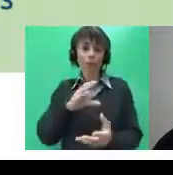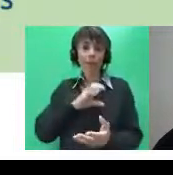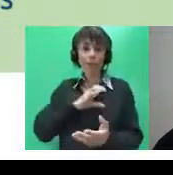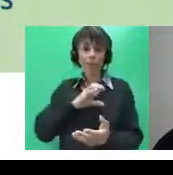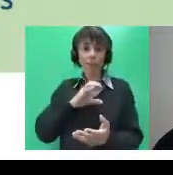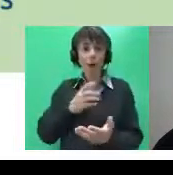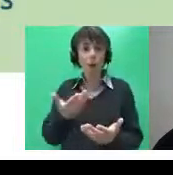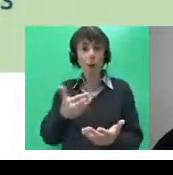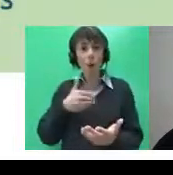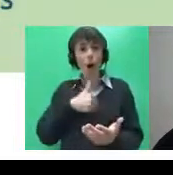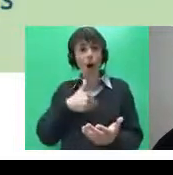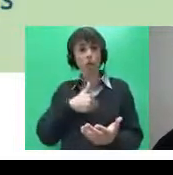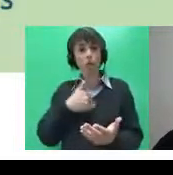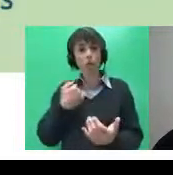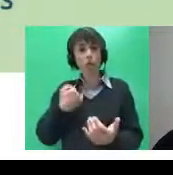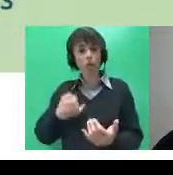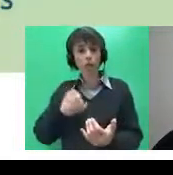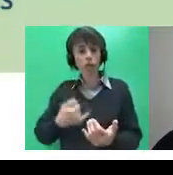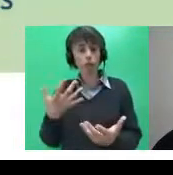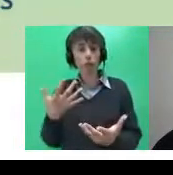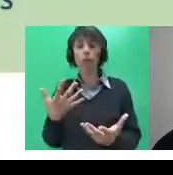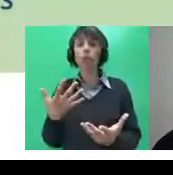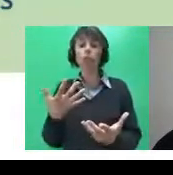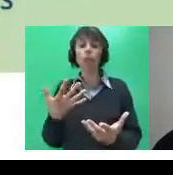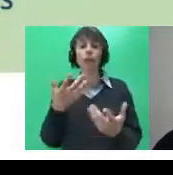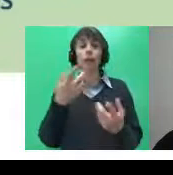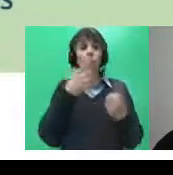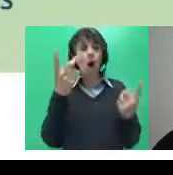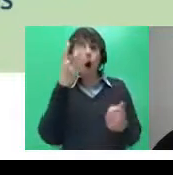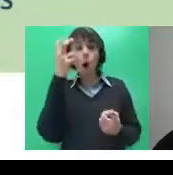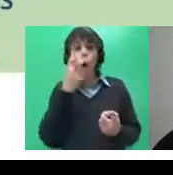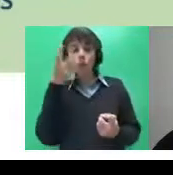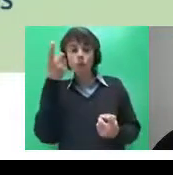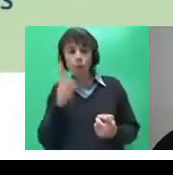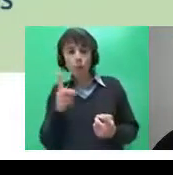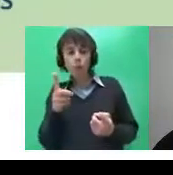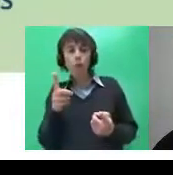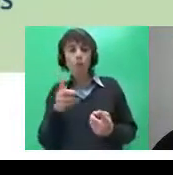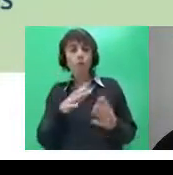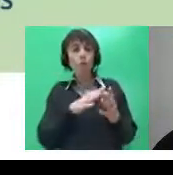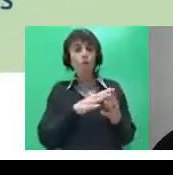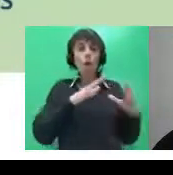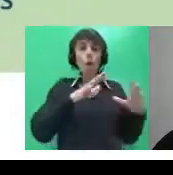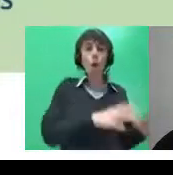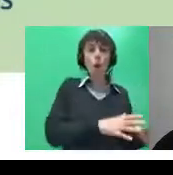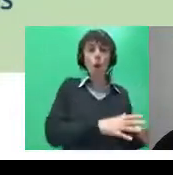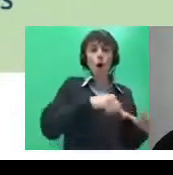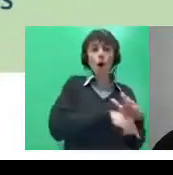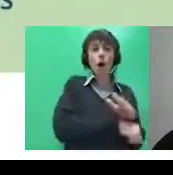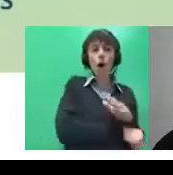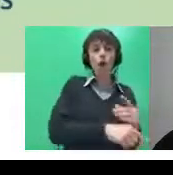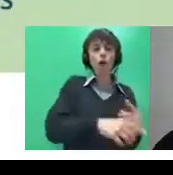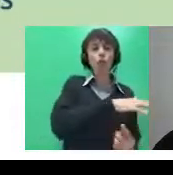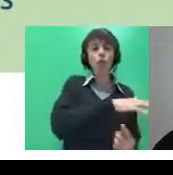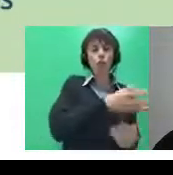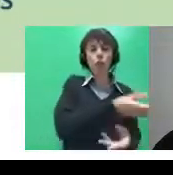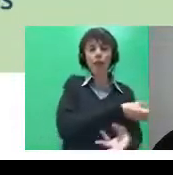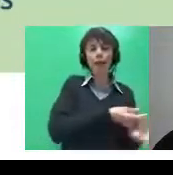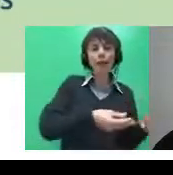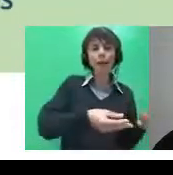is resonating more now with older people, those in lower socioeconomic groups, BME audiences and